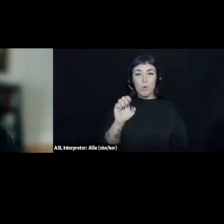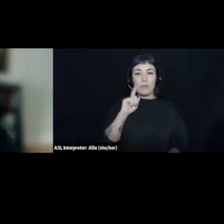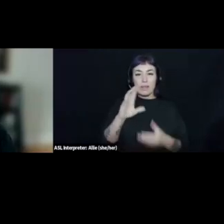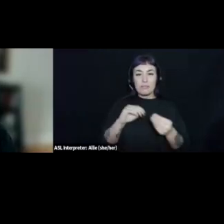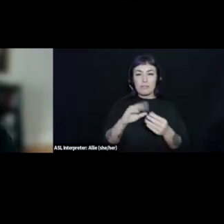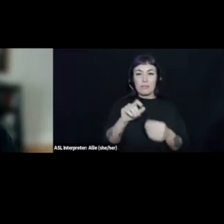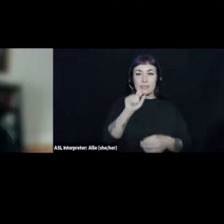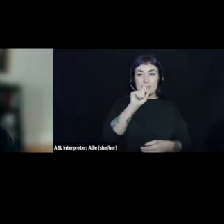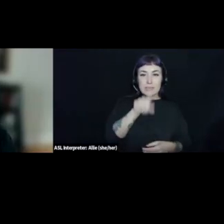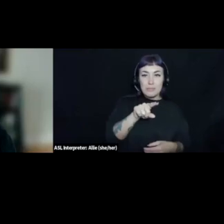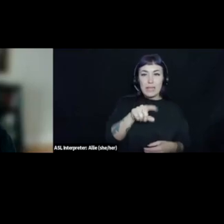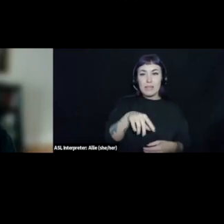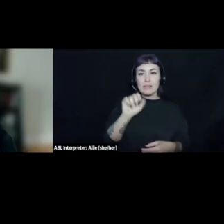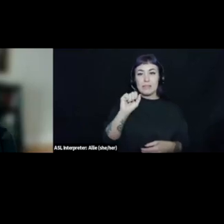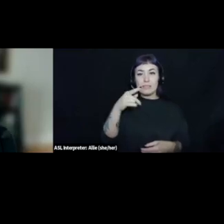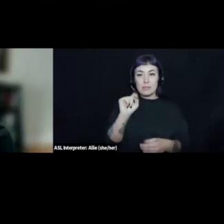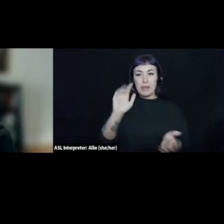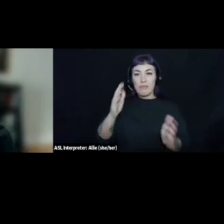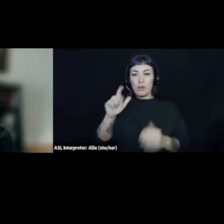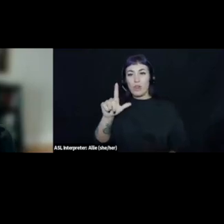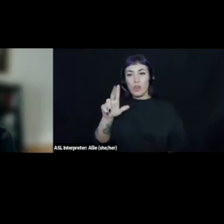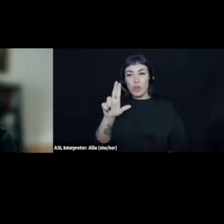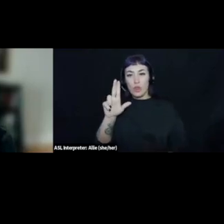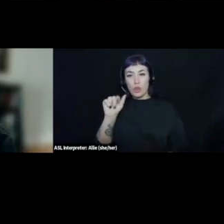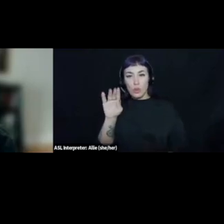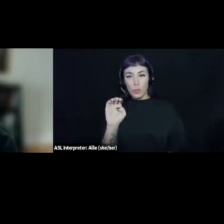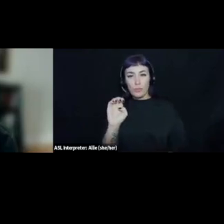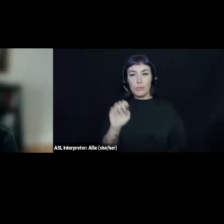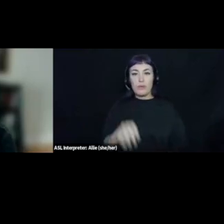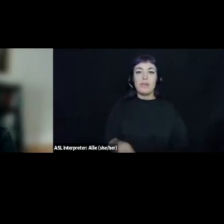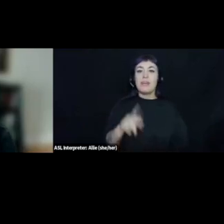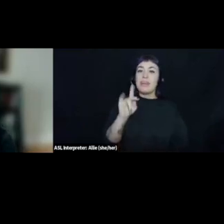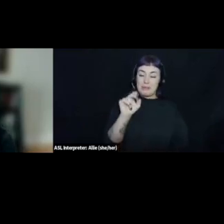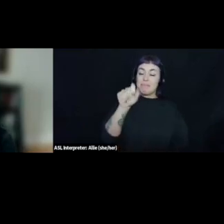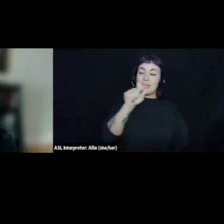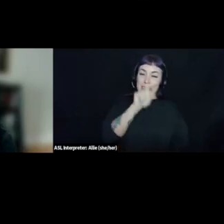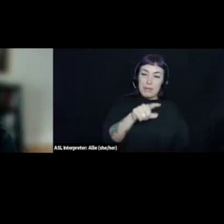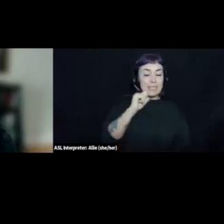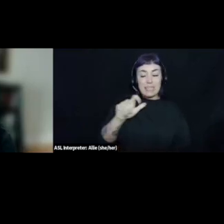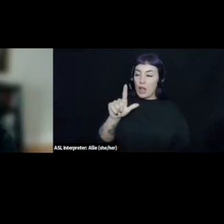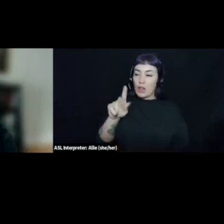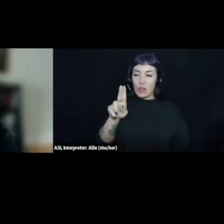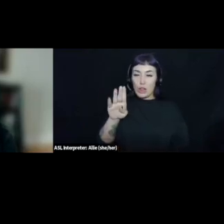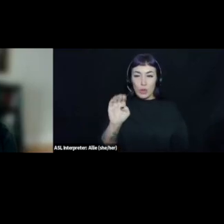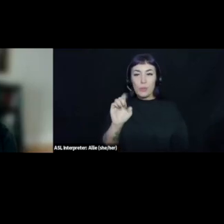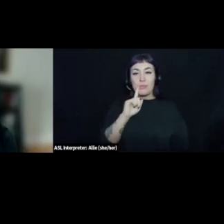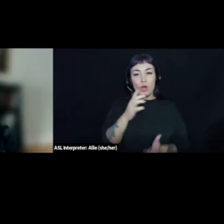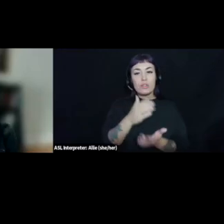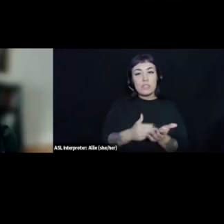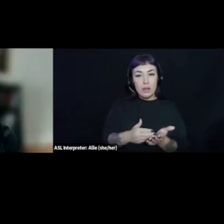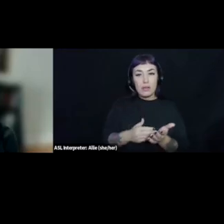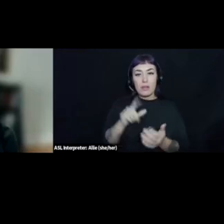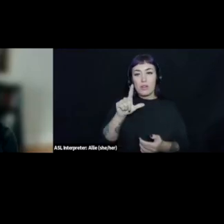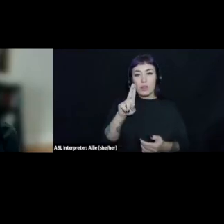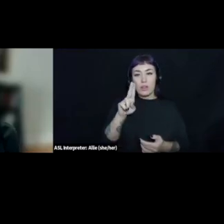spit versus lube? Oh yes, spit is not lube. Thank you. There are some